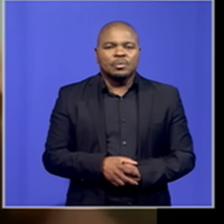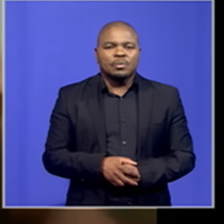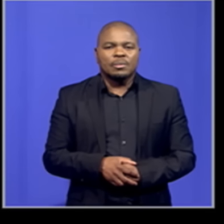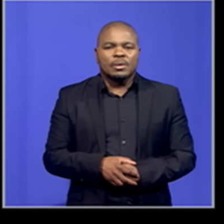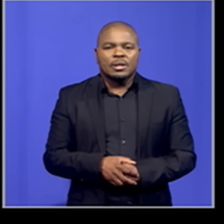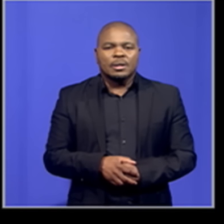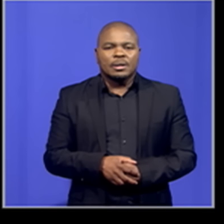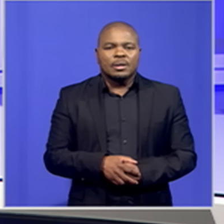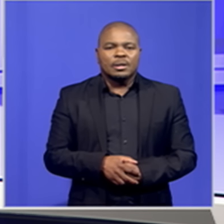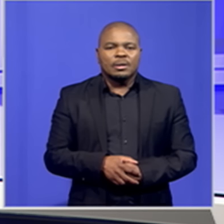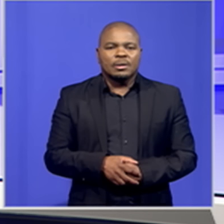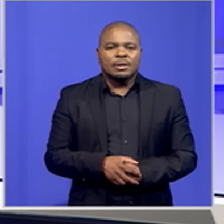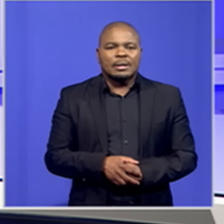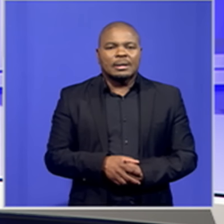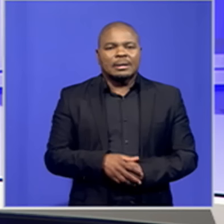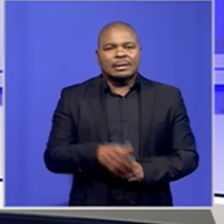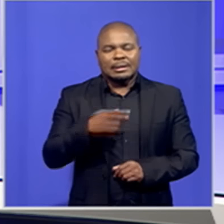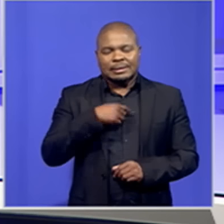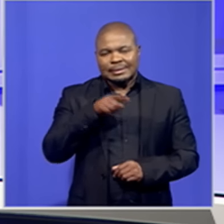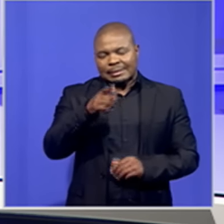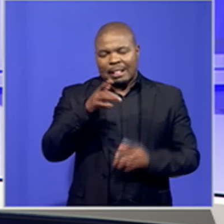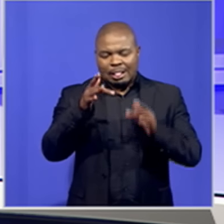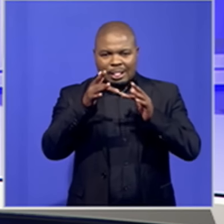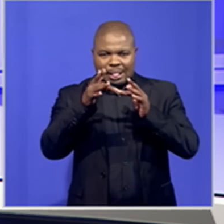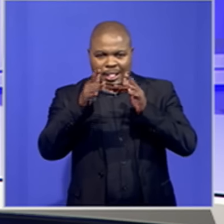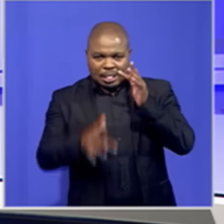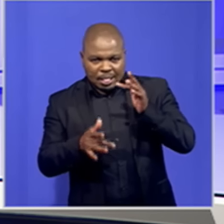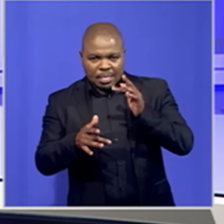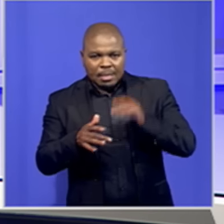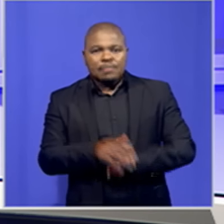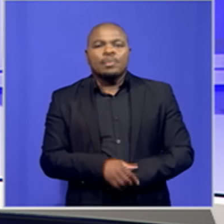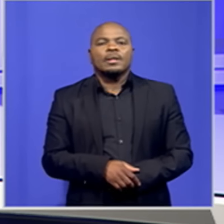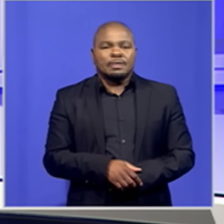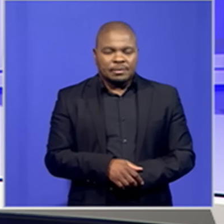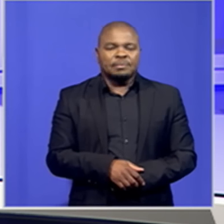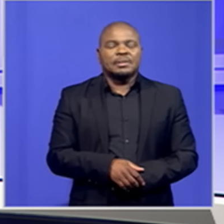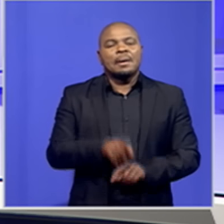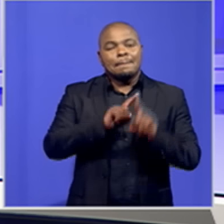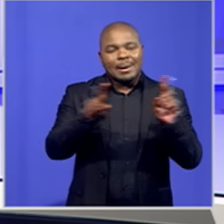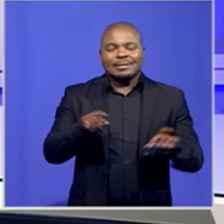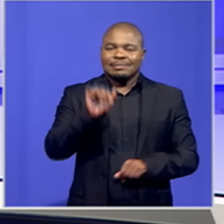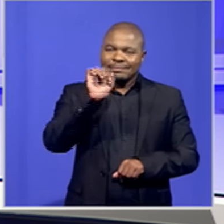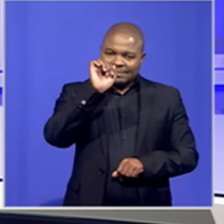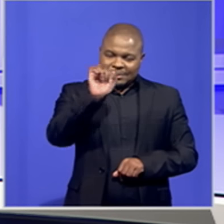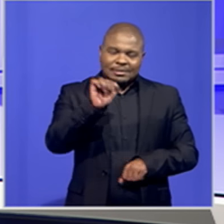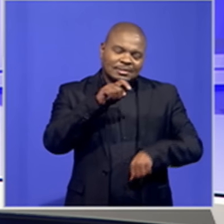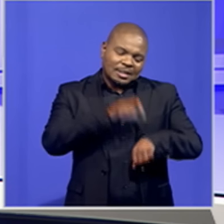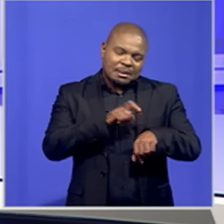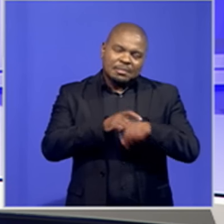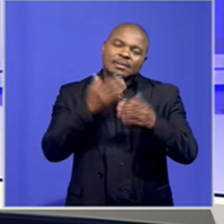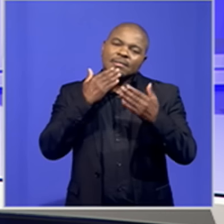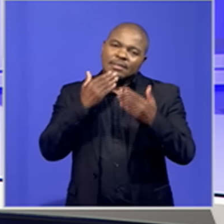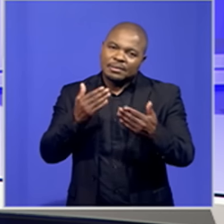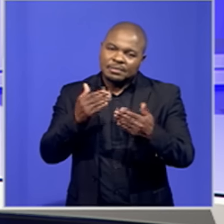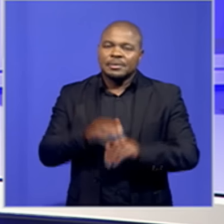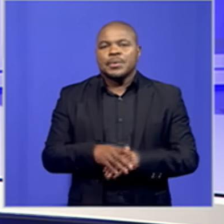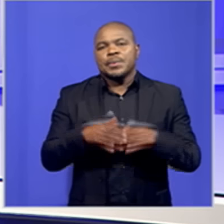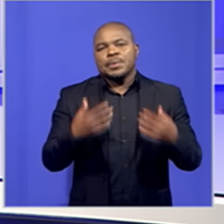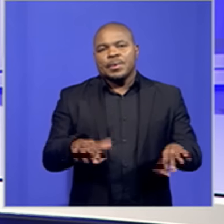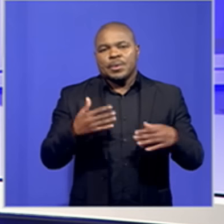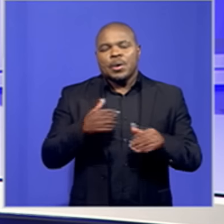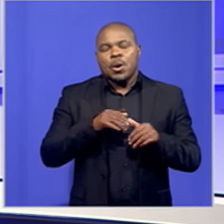ke me go bontsha file gore o gaogile ge se ka re se tsena le ene mme re lebogetse nako ya le o re fileng yone bile re leboga thata re